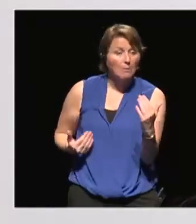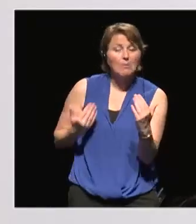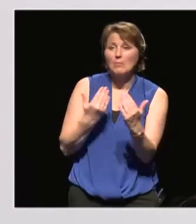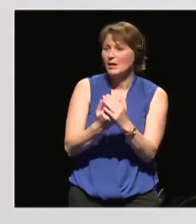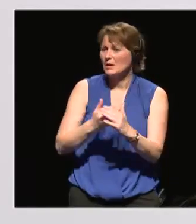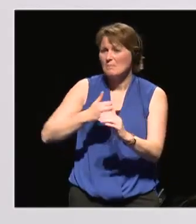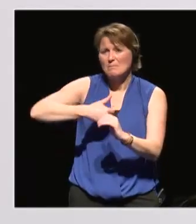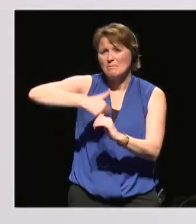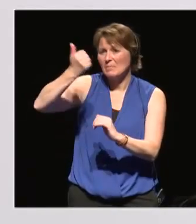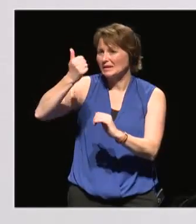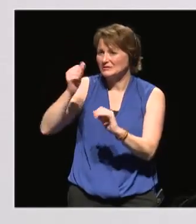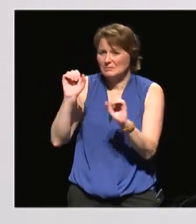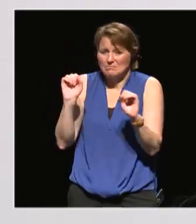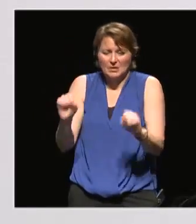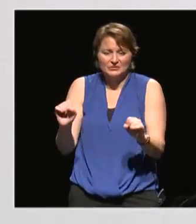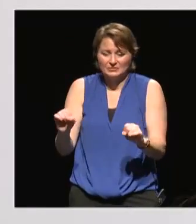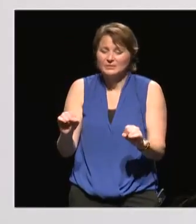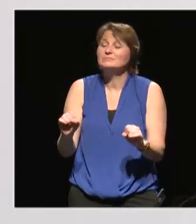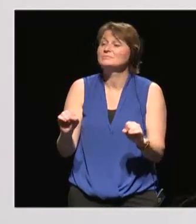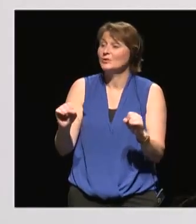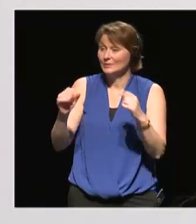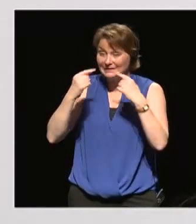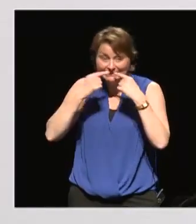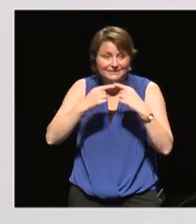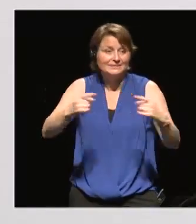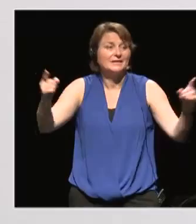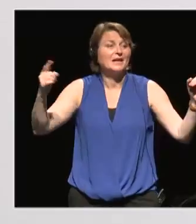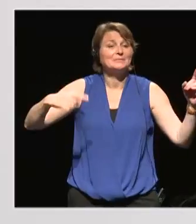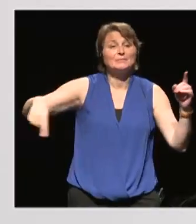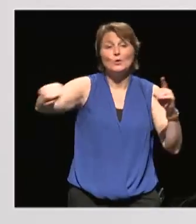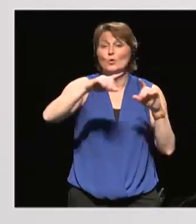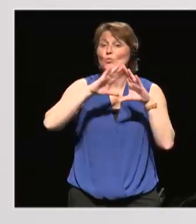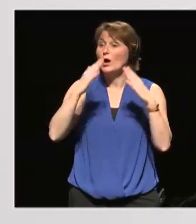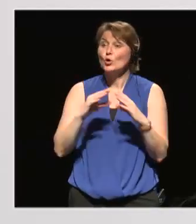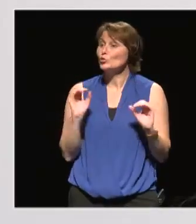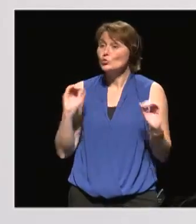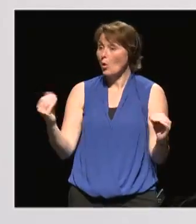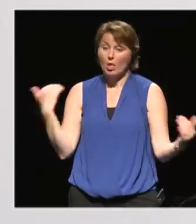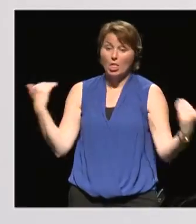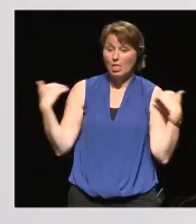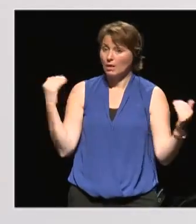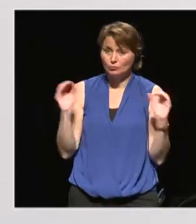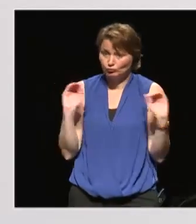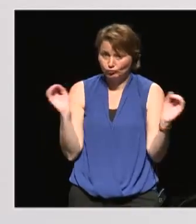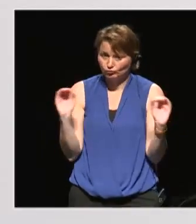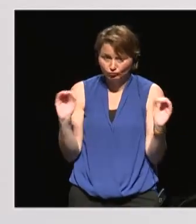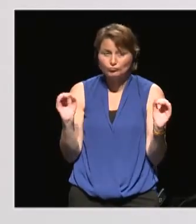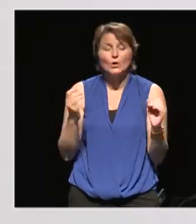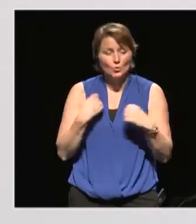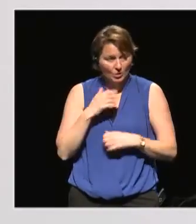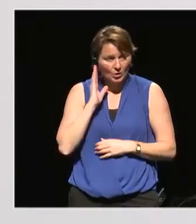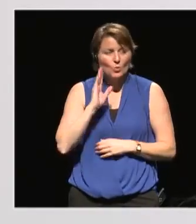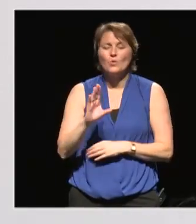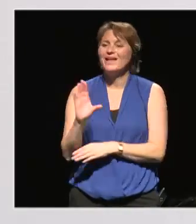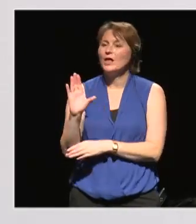shot. We announced to the world, nobody prompted us to do so. We said we will remain carbon